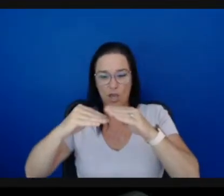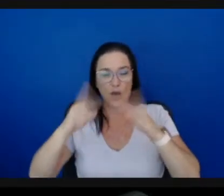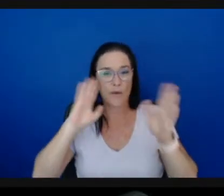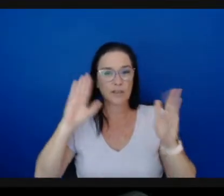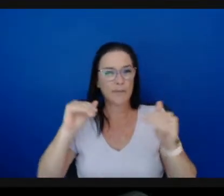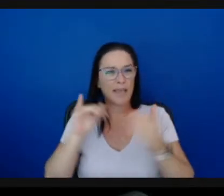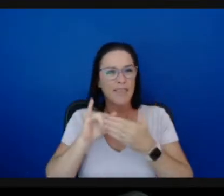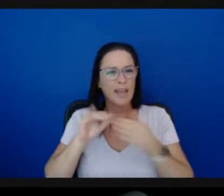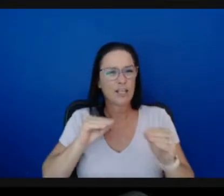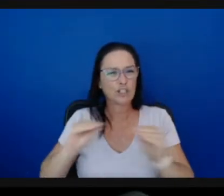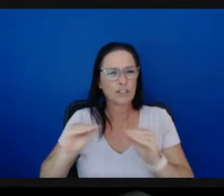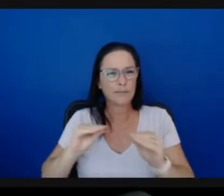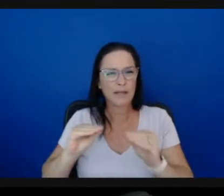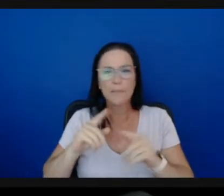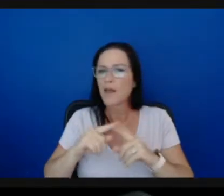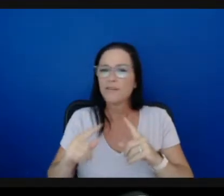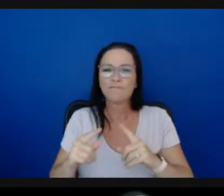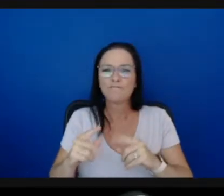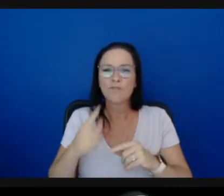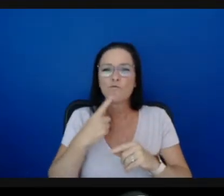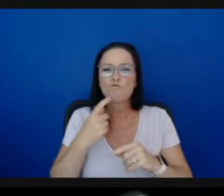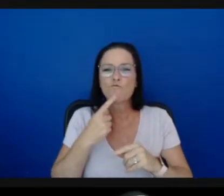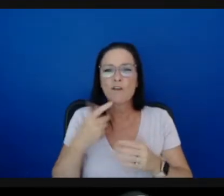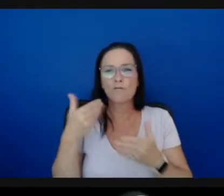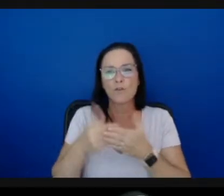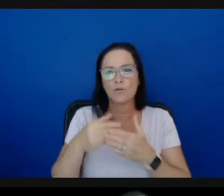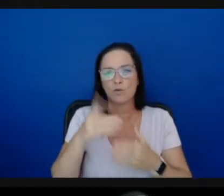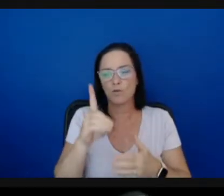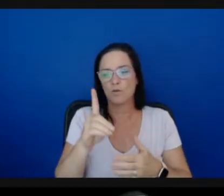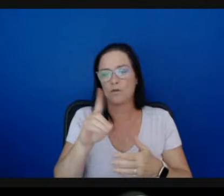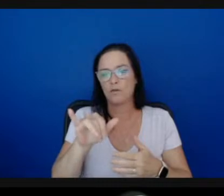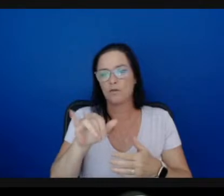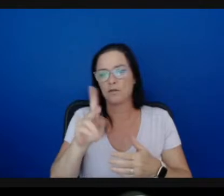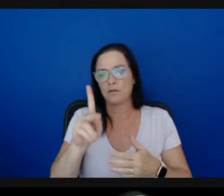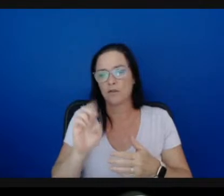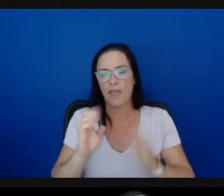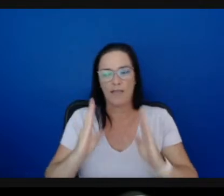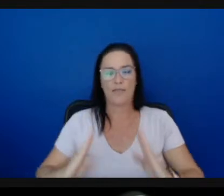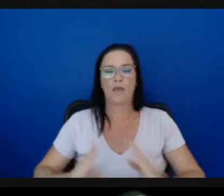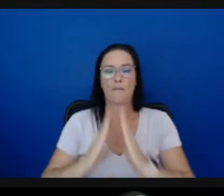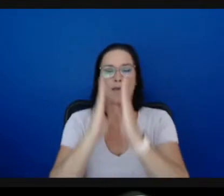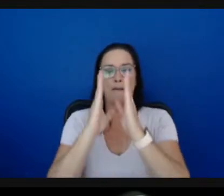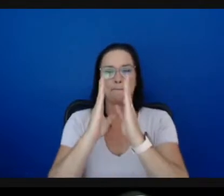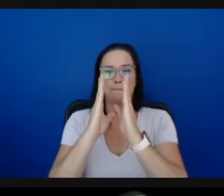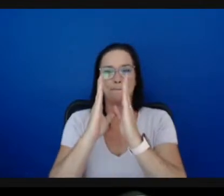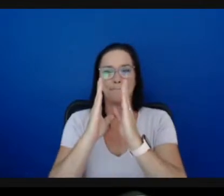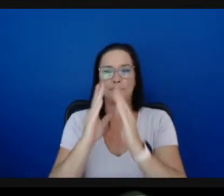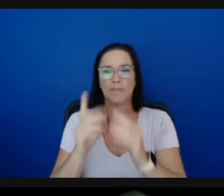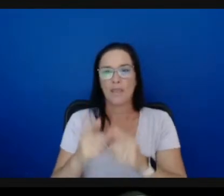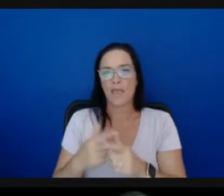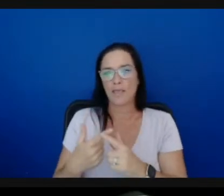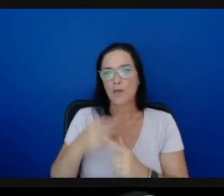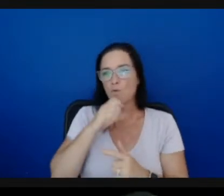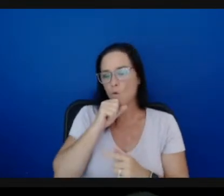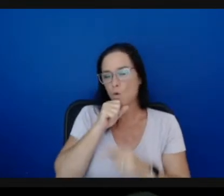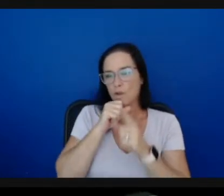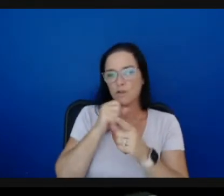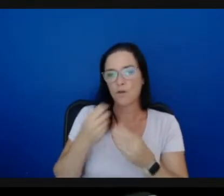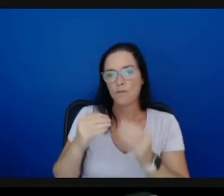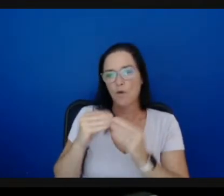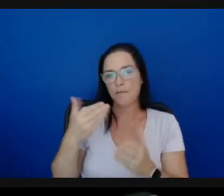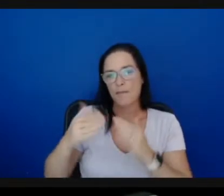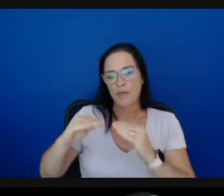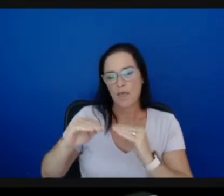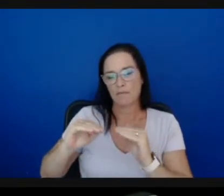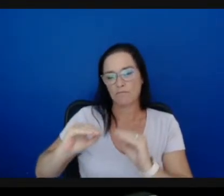ones likely right next to that dike, and these orange ones are more typical of the south flank, so that whole thing might get pushed as